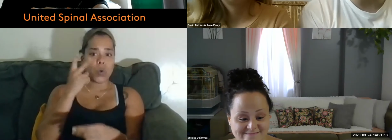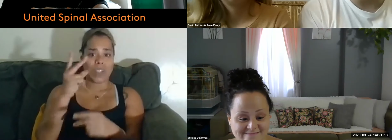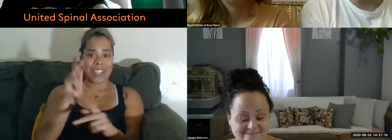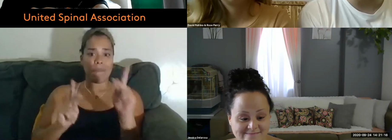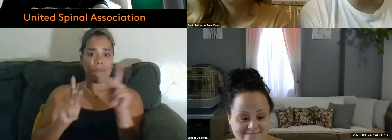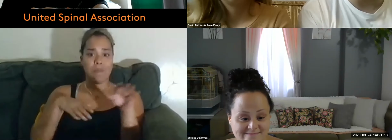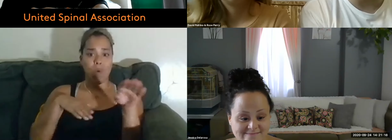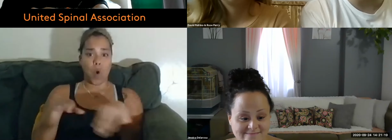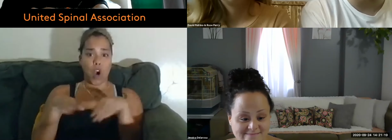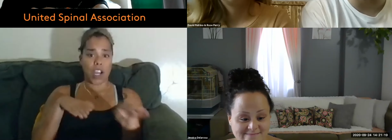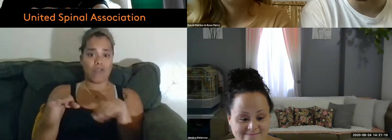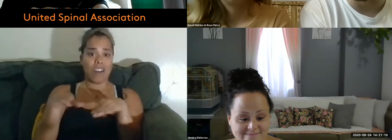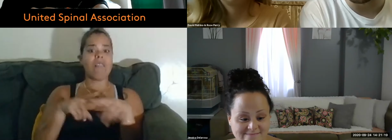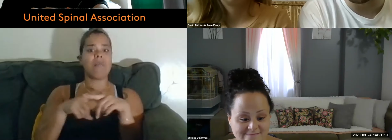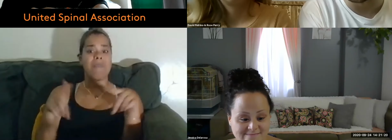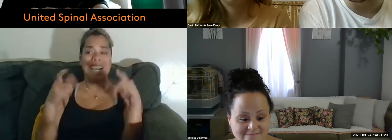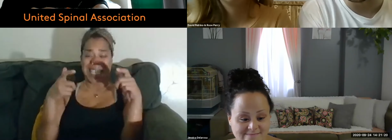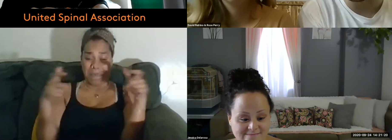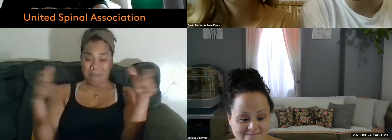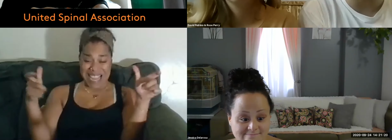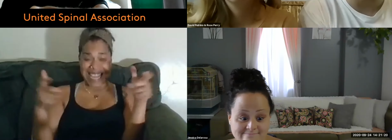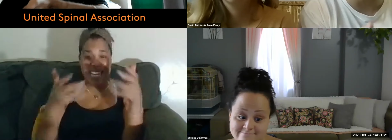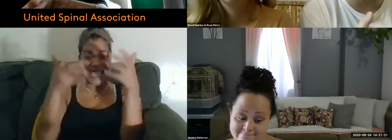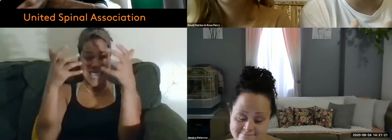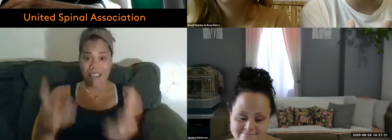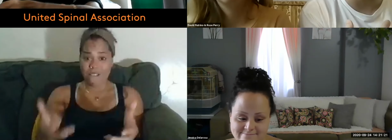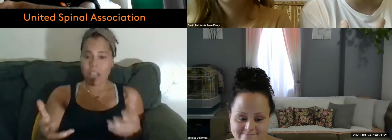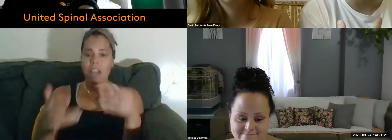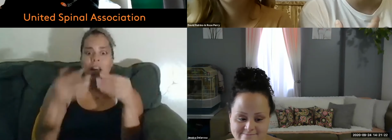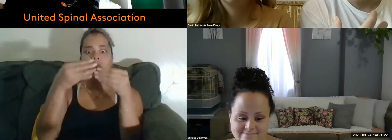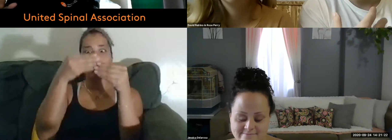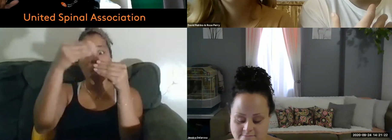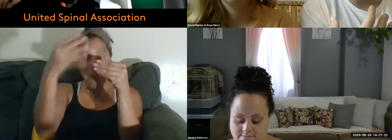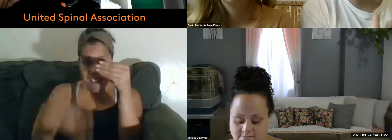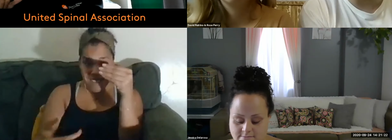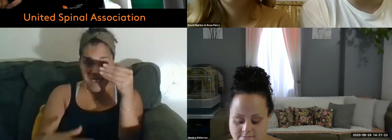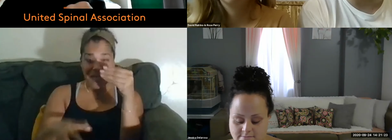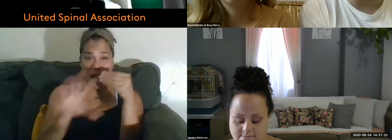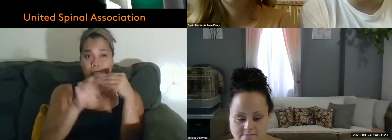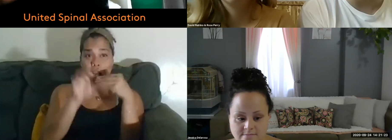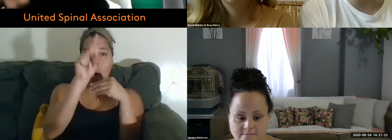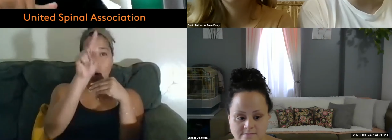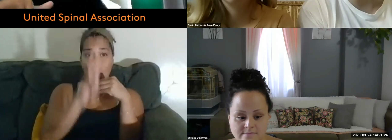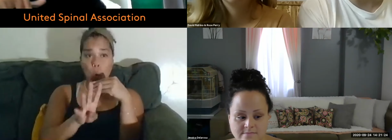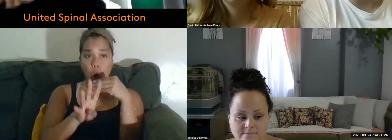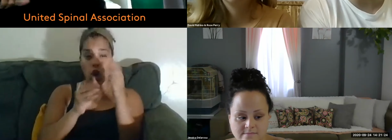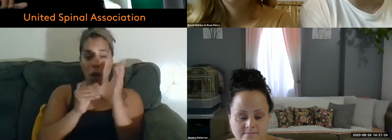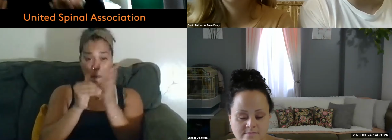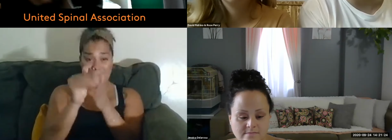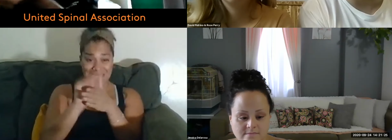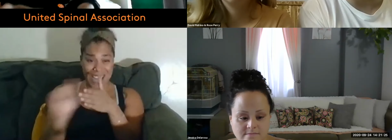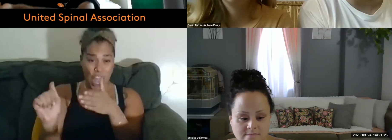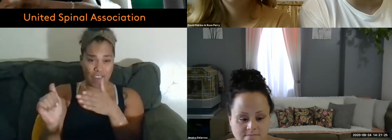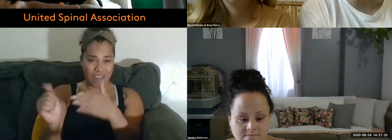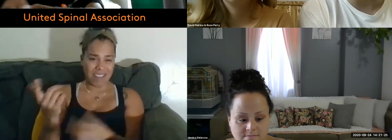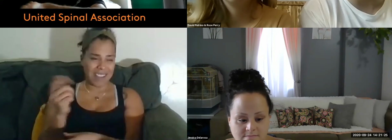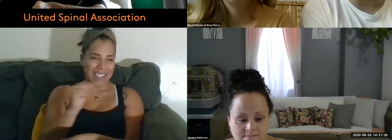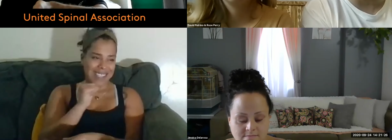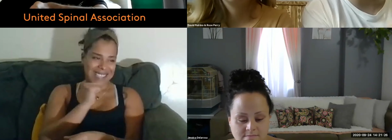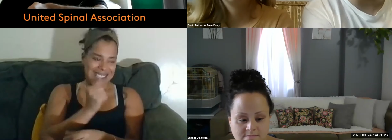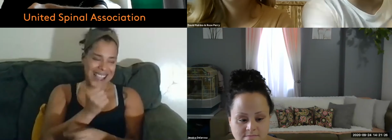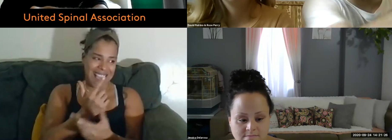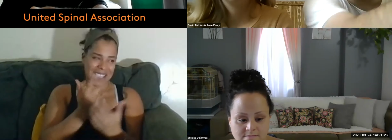It's massive. It's heavy. It costs around $250,000. It's you know, not exactly practical for everybody,